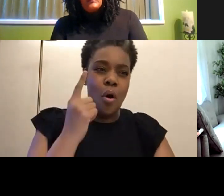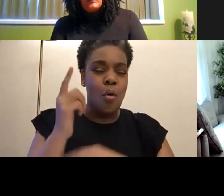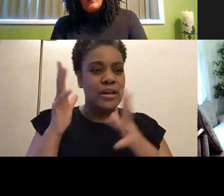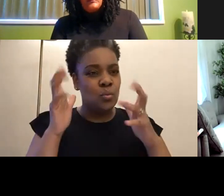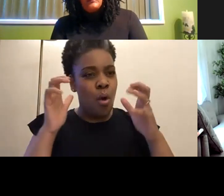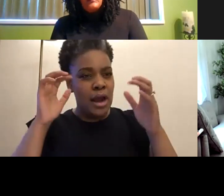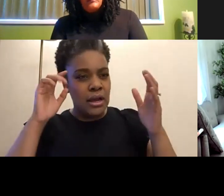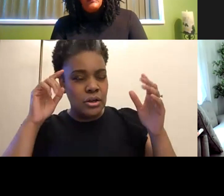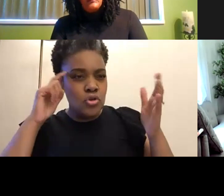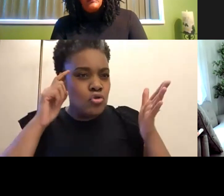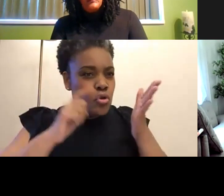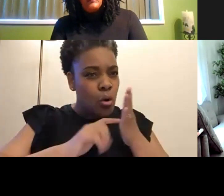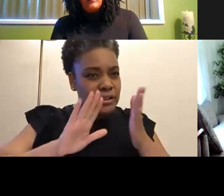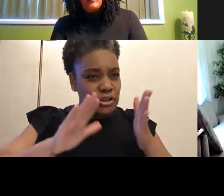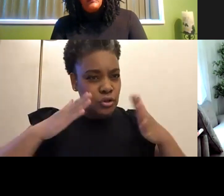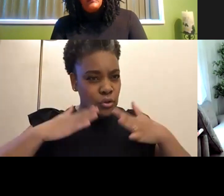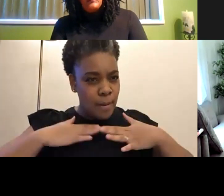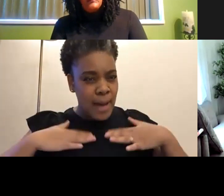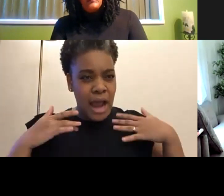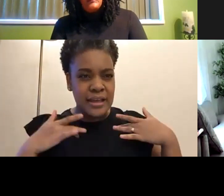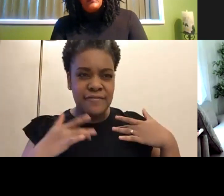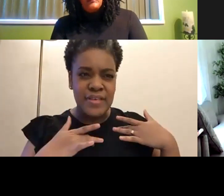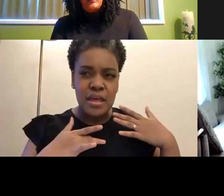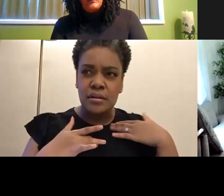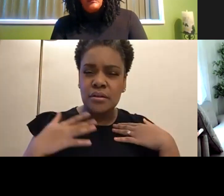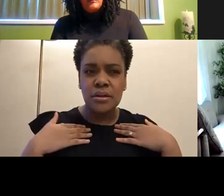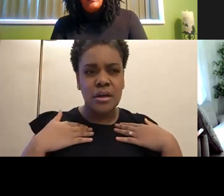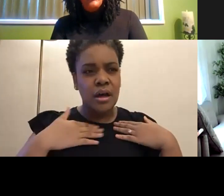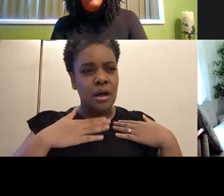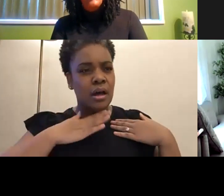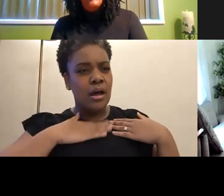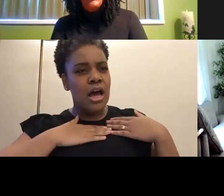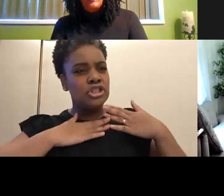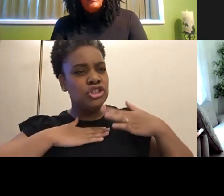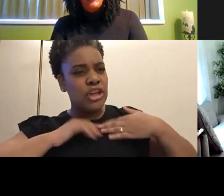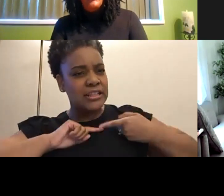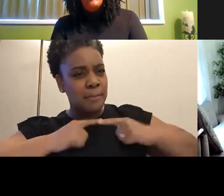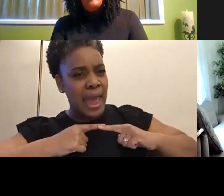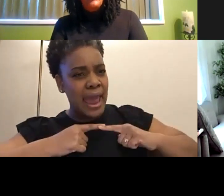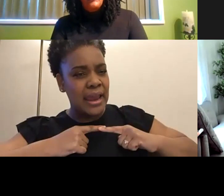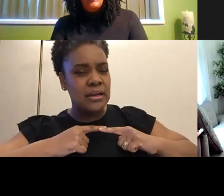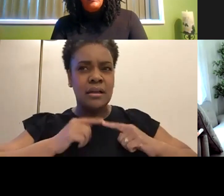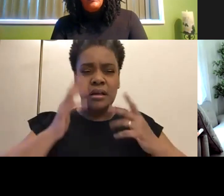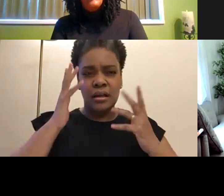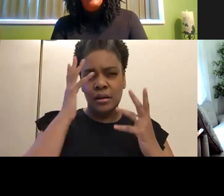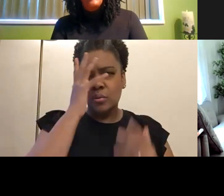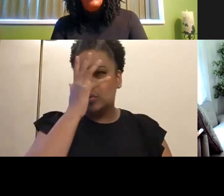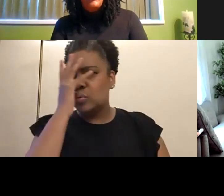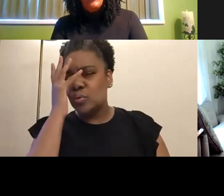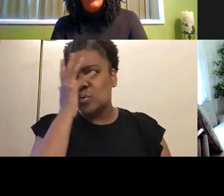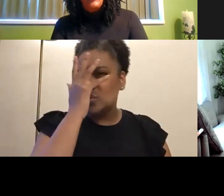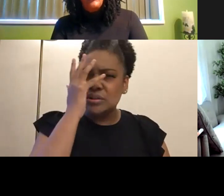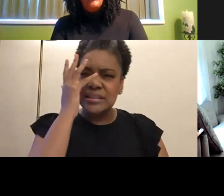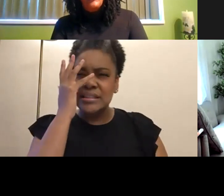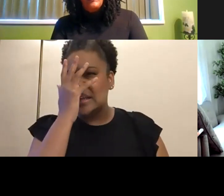are having signs and symptoms of an adverse reaction like chest pain or shortness of breath or dizziness, you would want to seek medical assistance. But that's